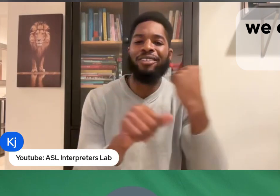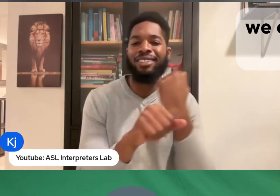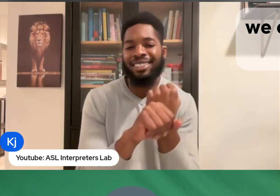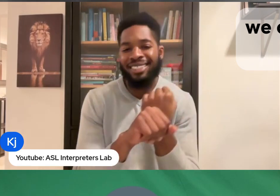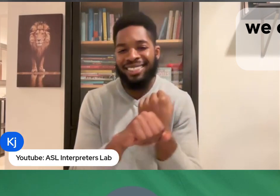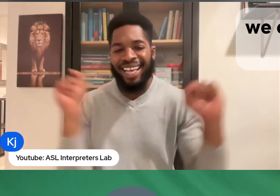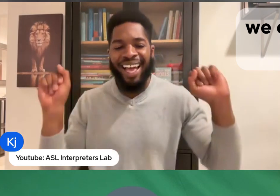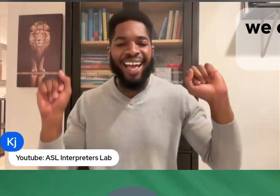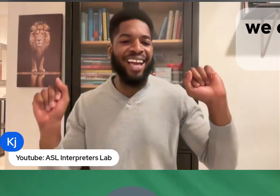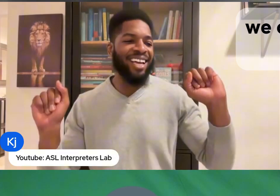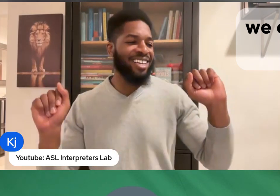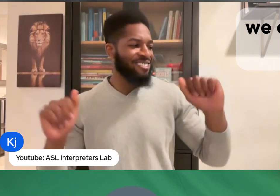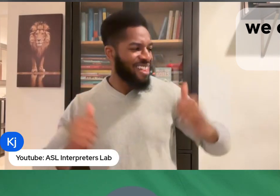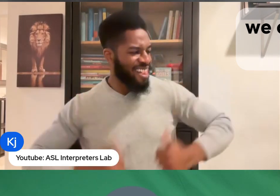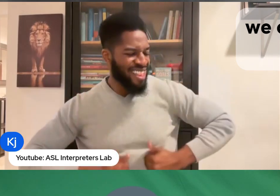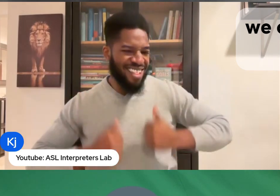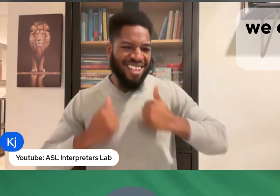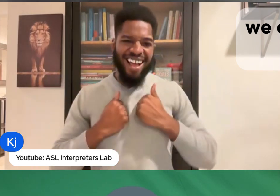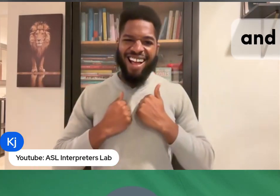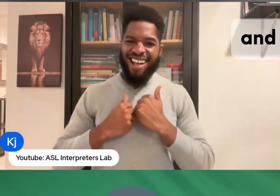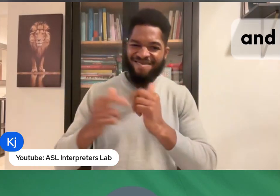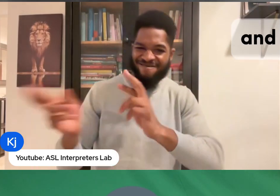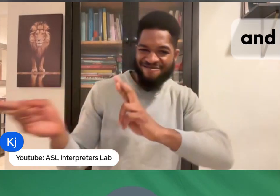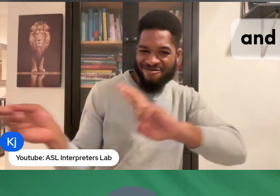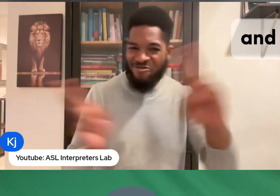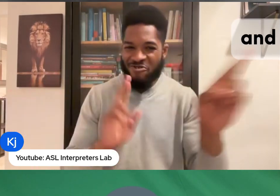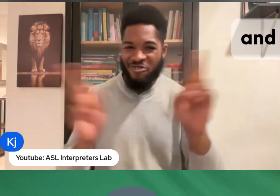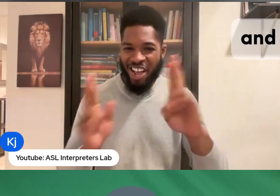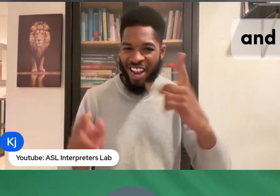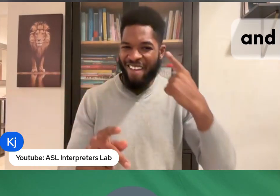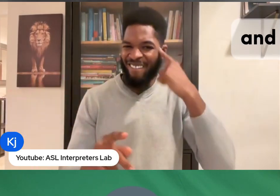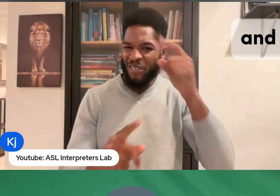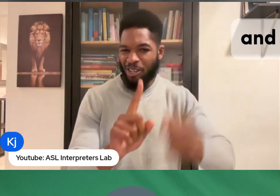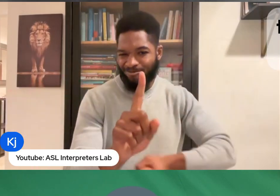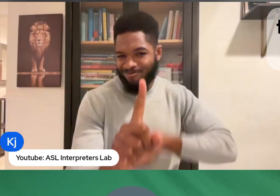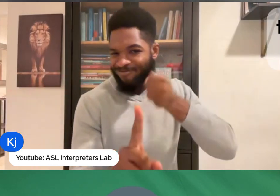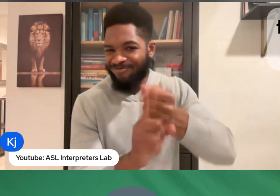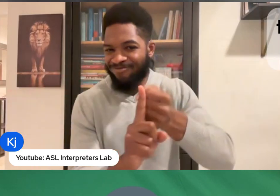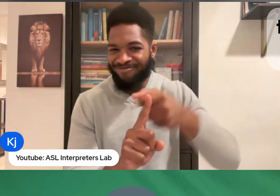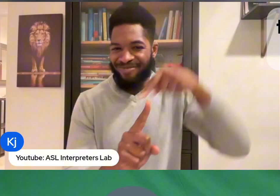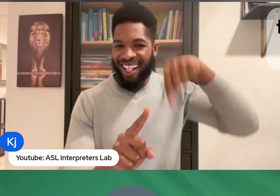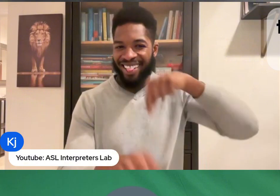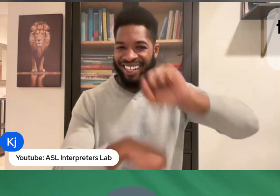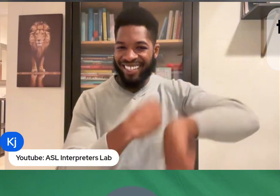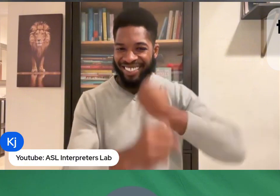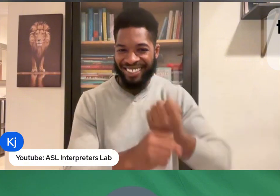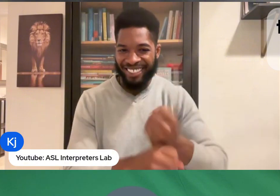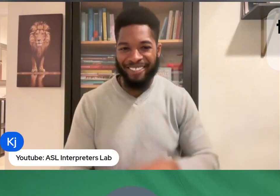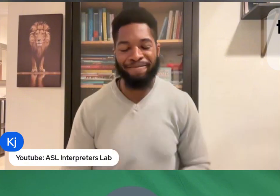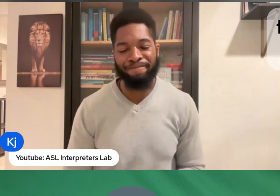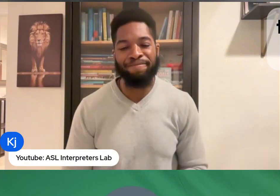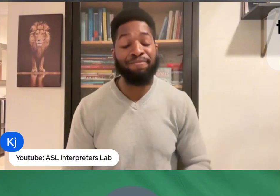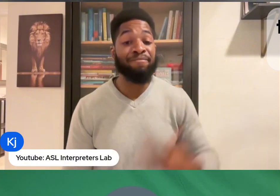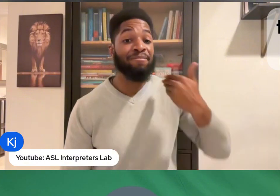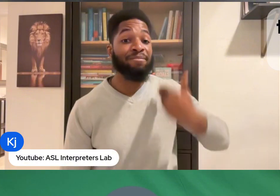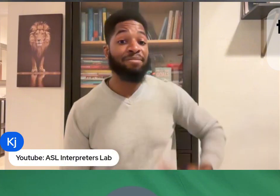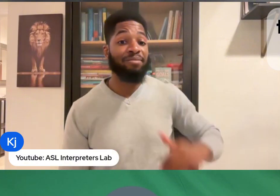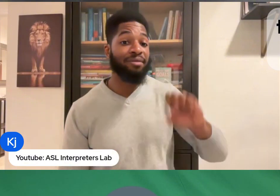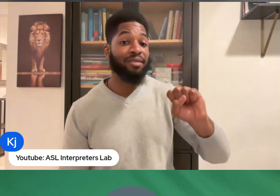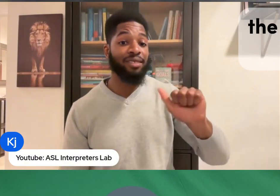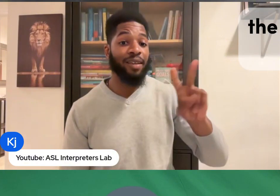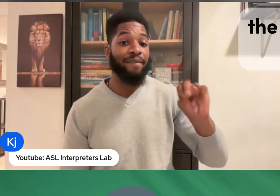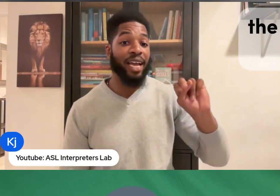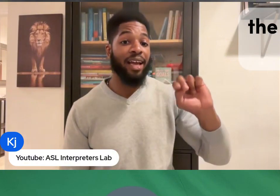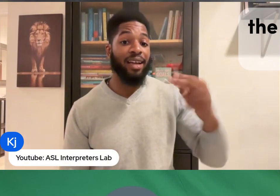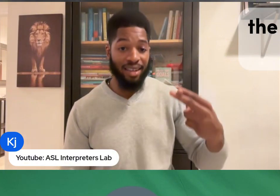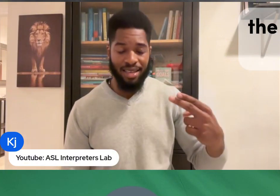is live and in charge and ready to make a difference this year. I am your host, Savannah,